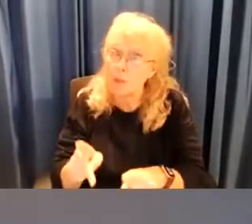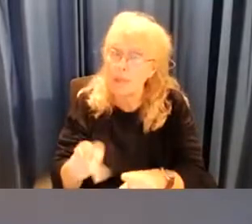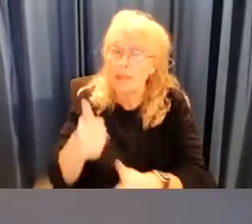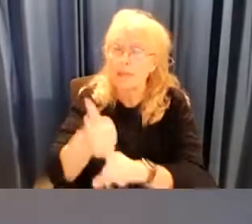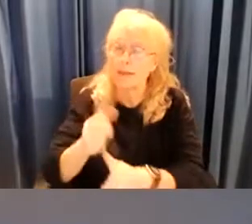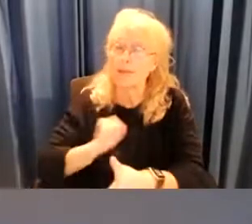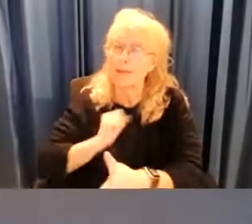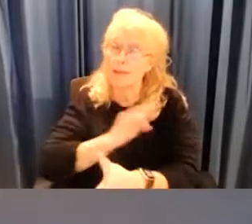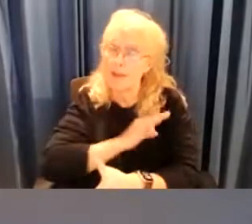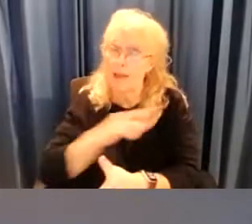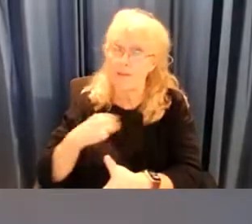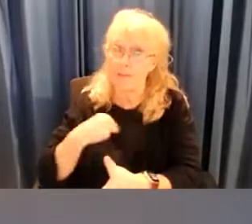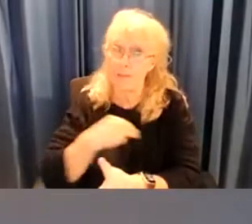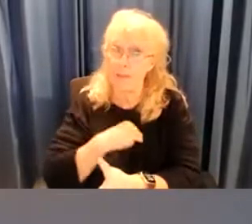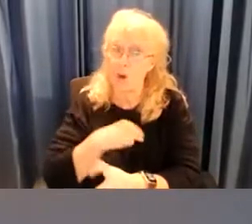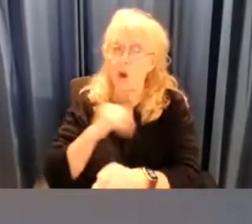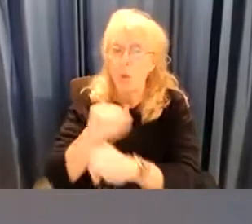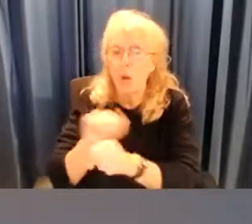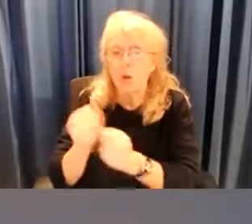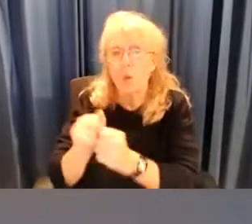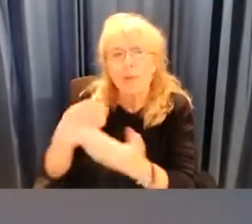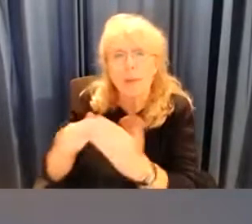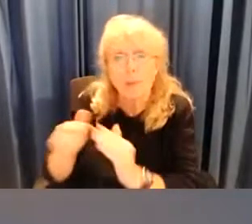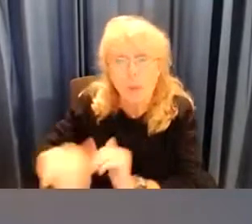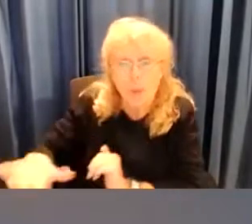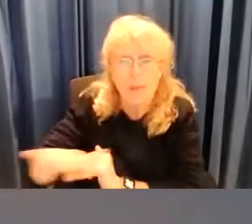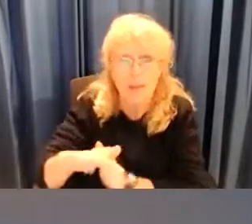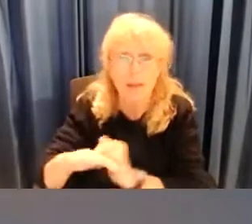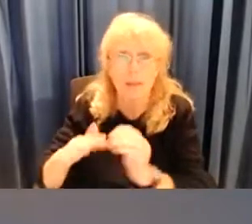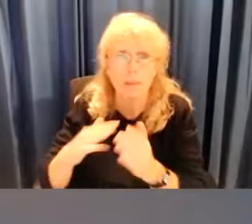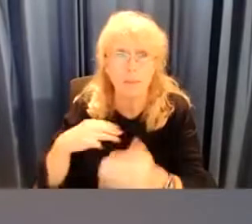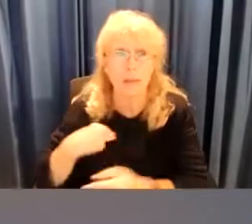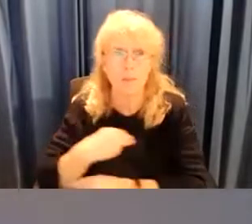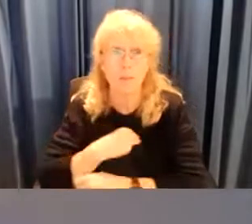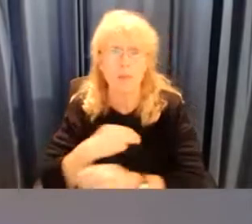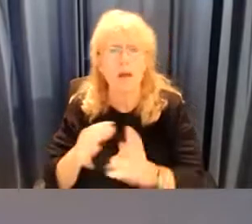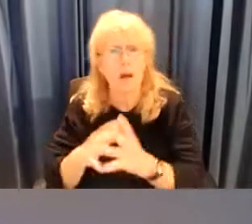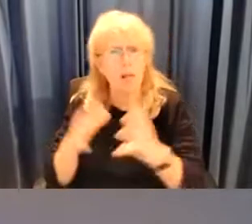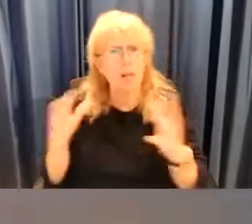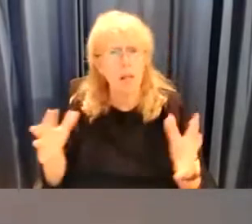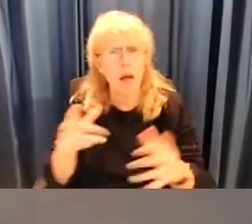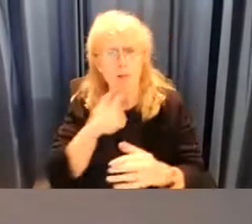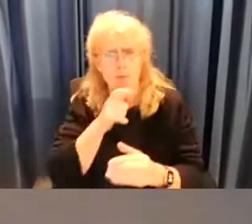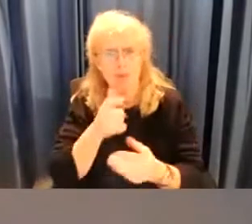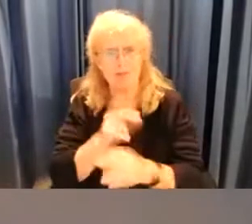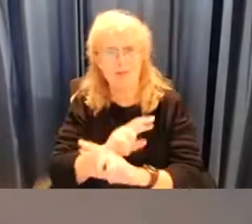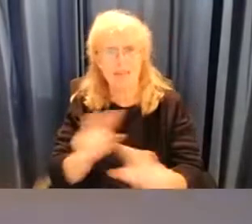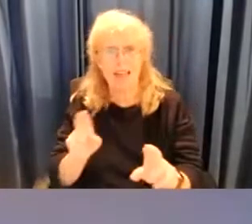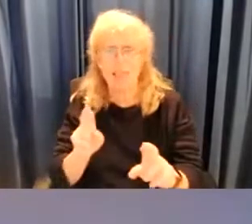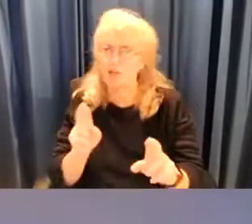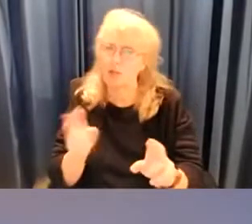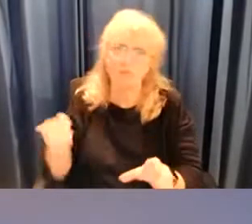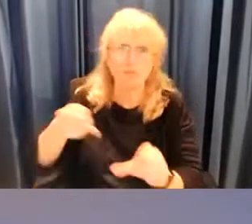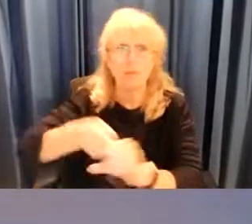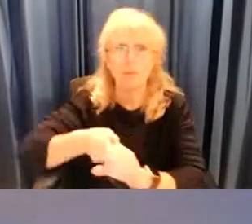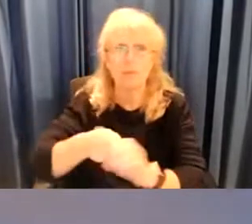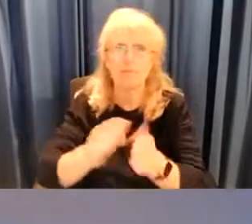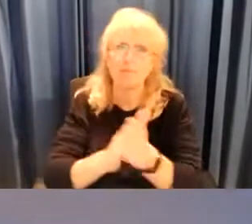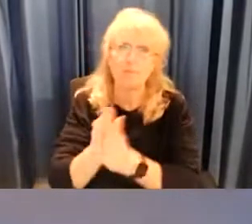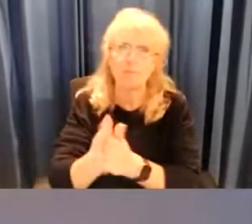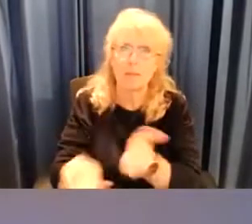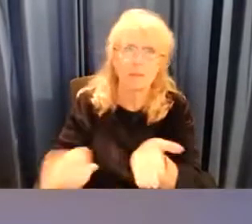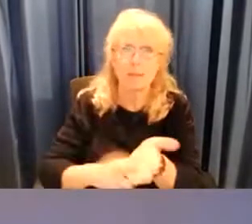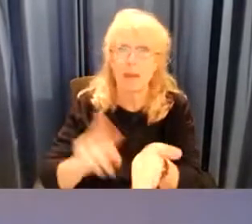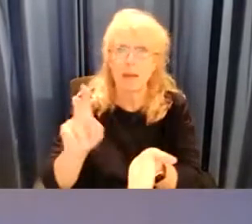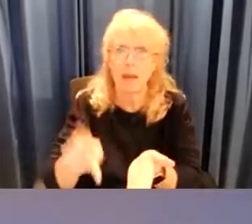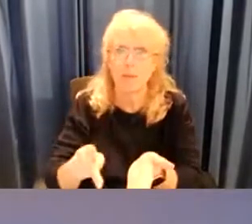community members. And there are a lot of community members who are ready to jump in and sign up. I'm with a group that